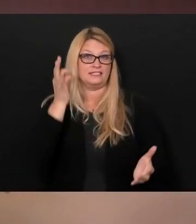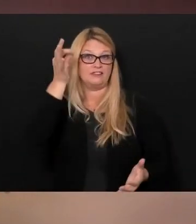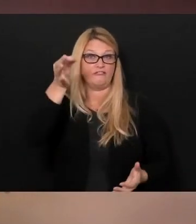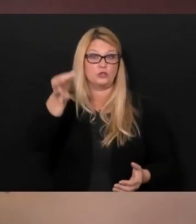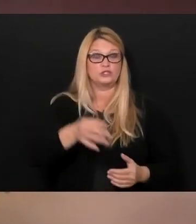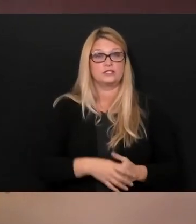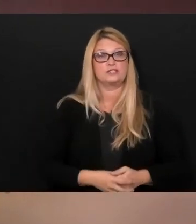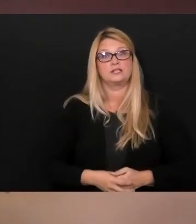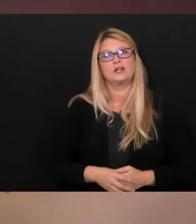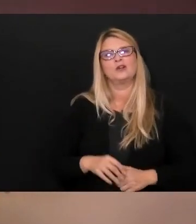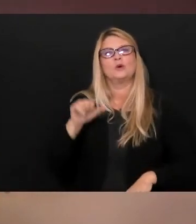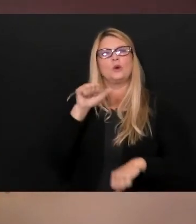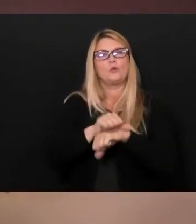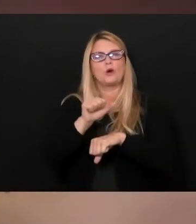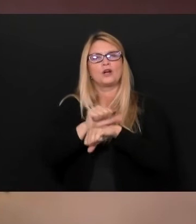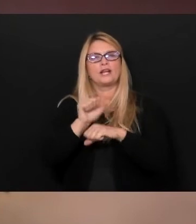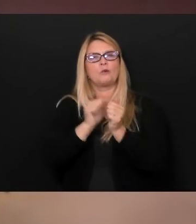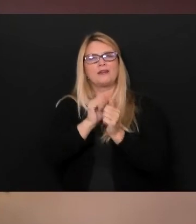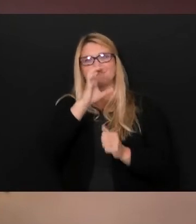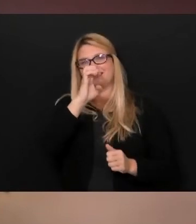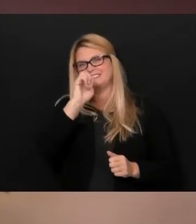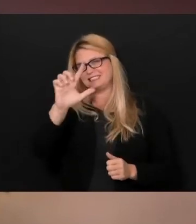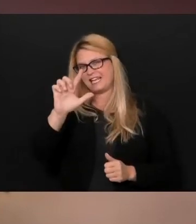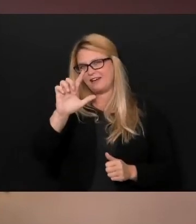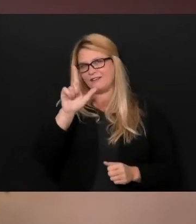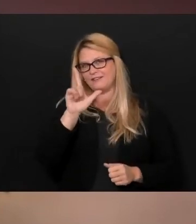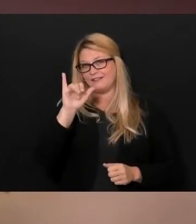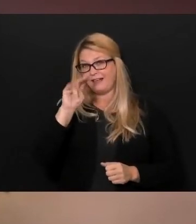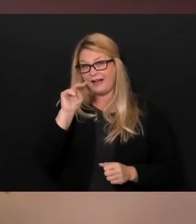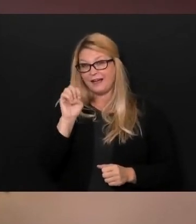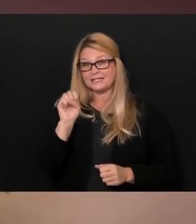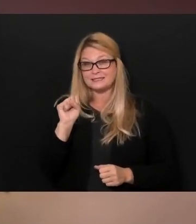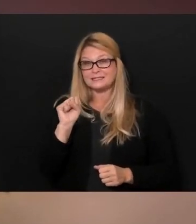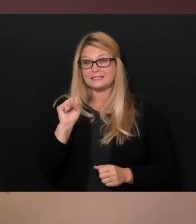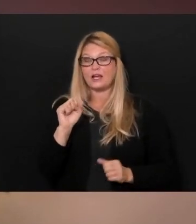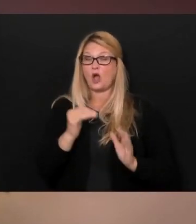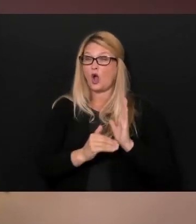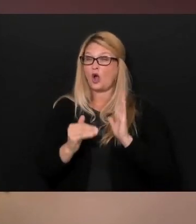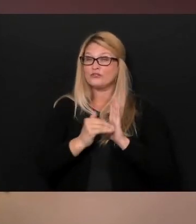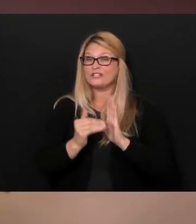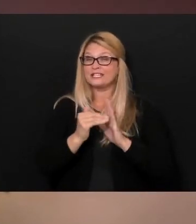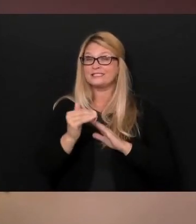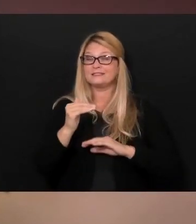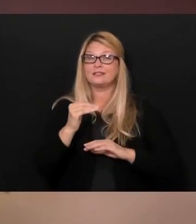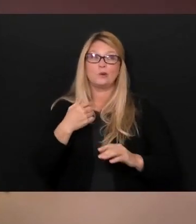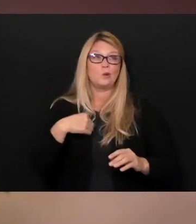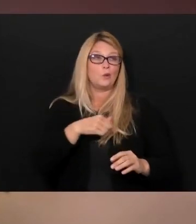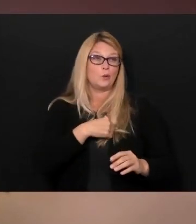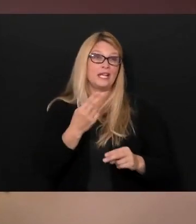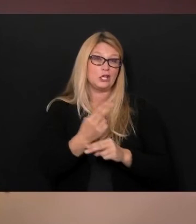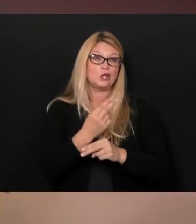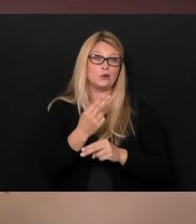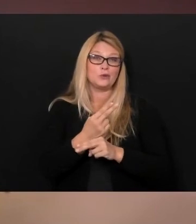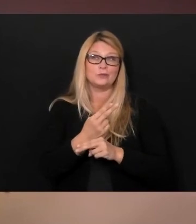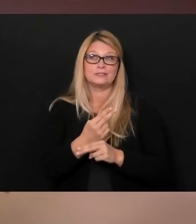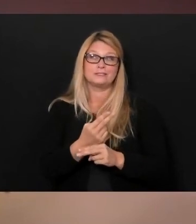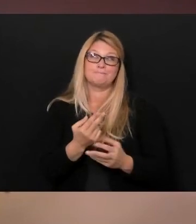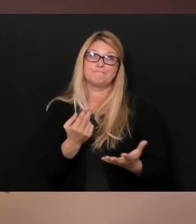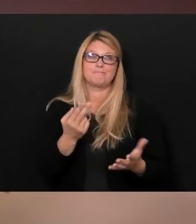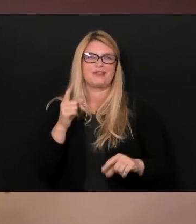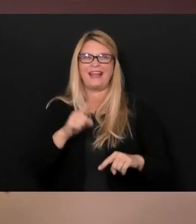to working on cell lines are oftentimes used, and I can't